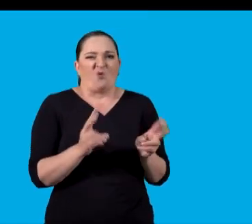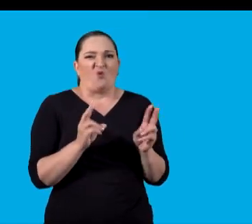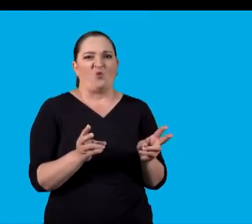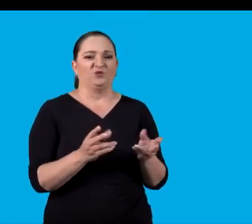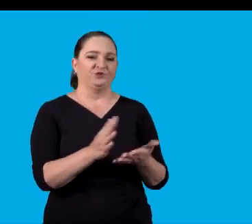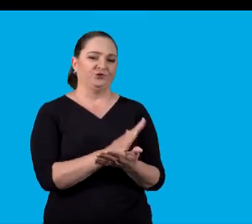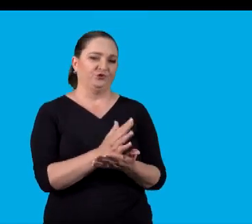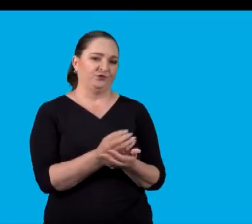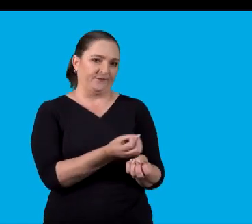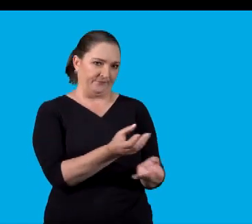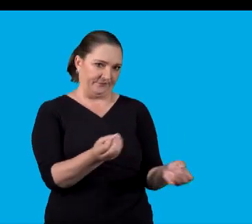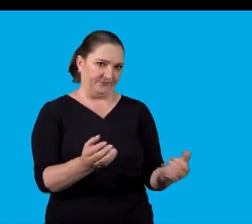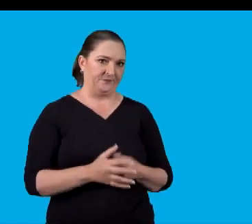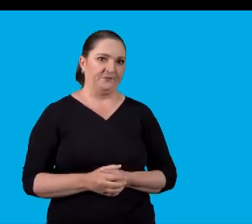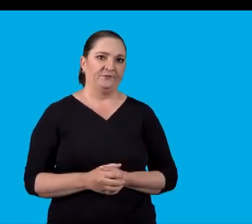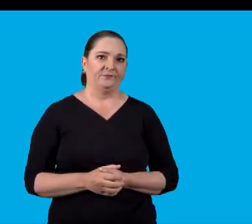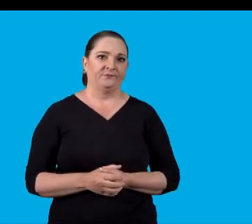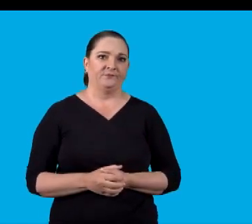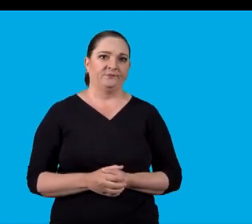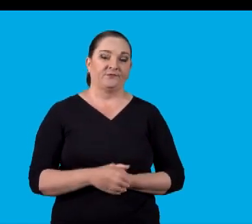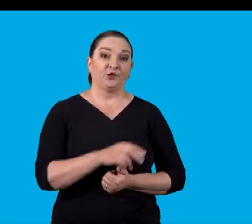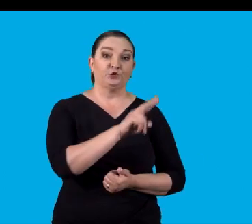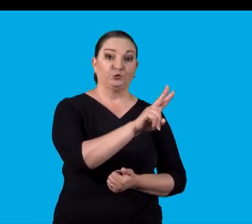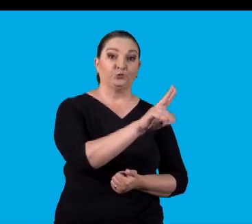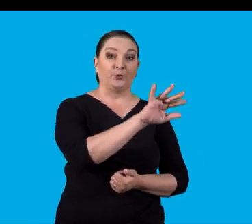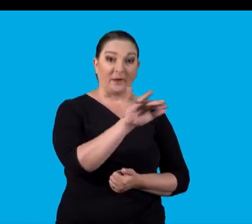All right, so this is 2 million ordinary shares here.